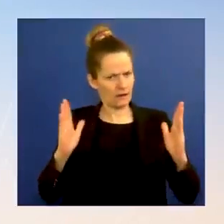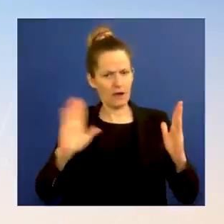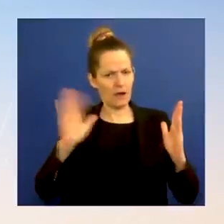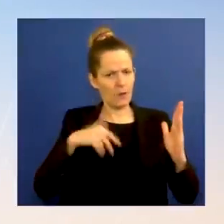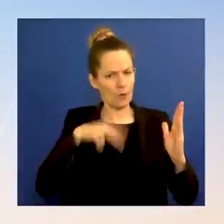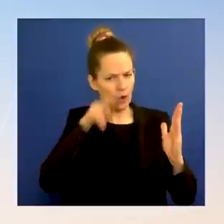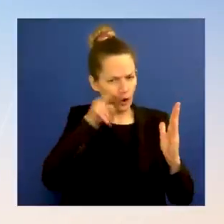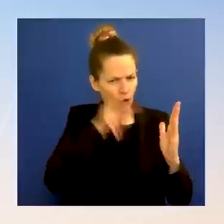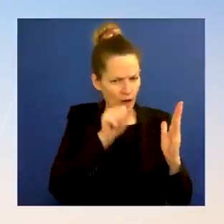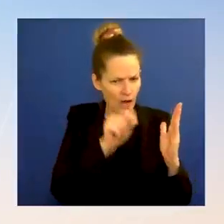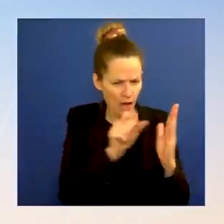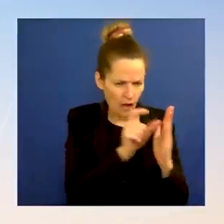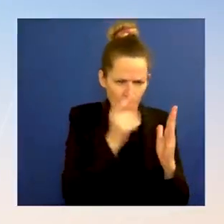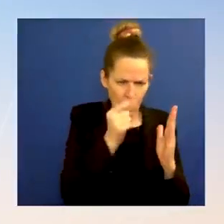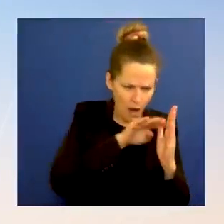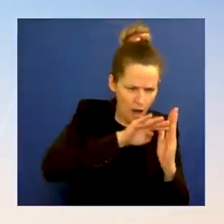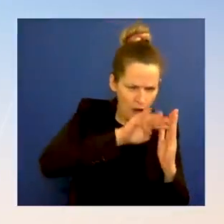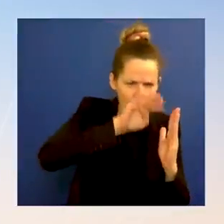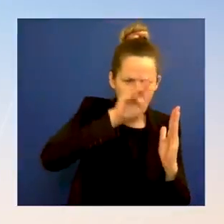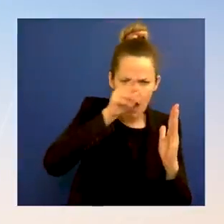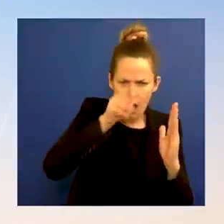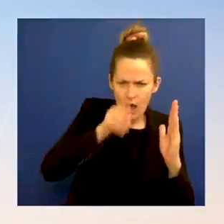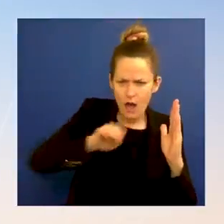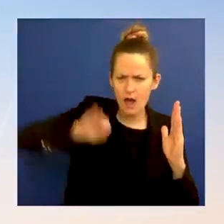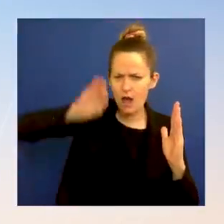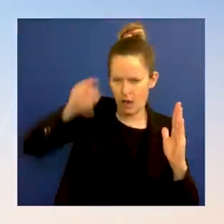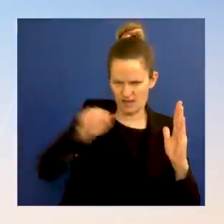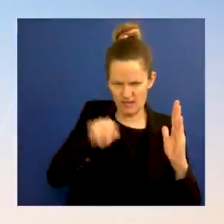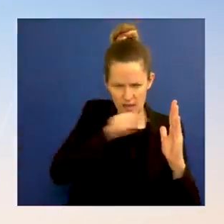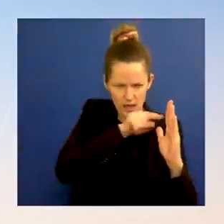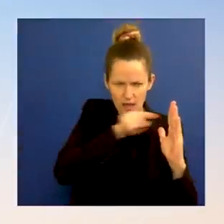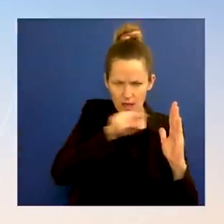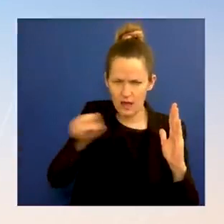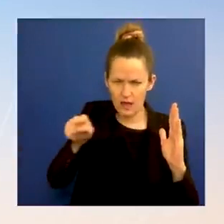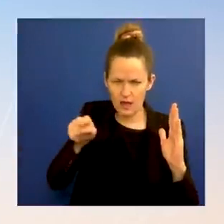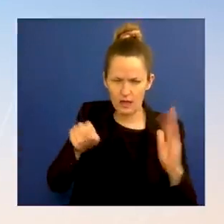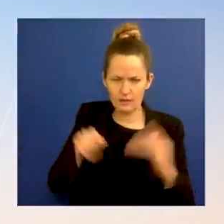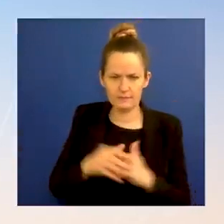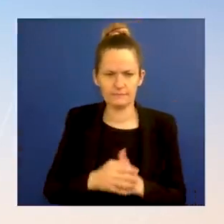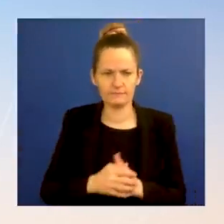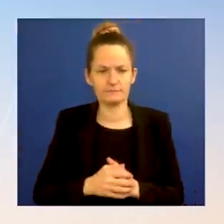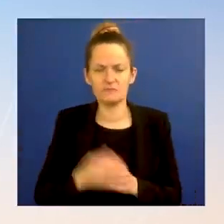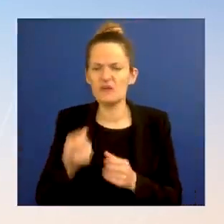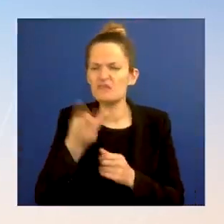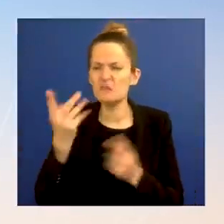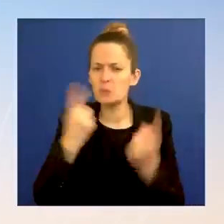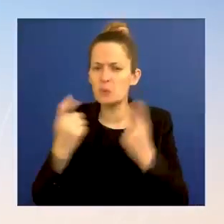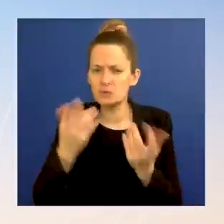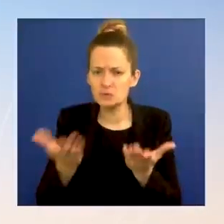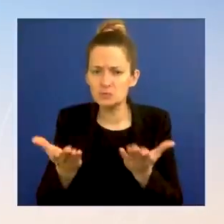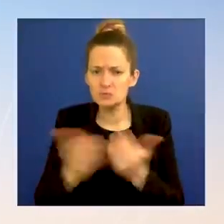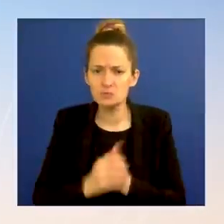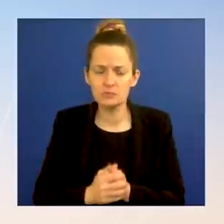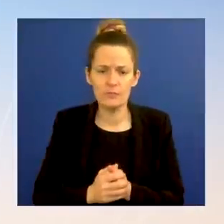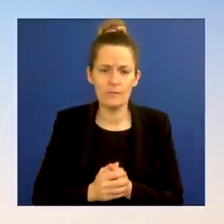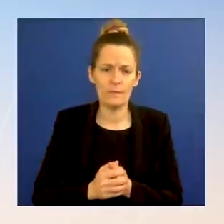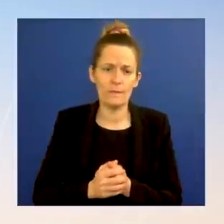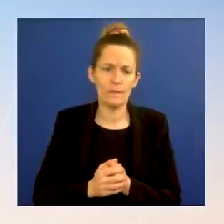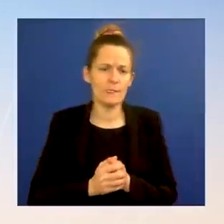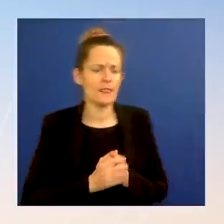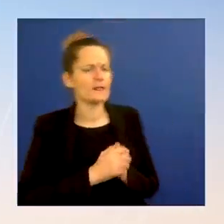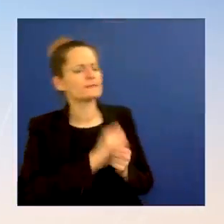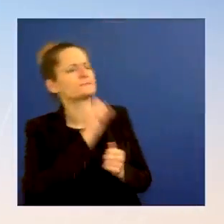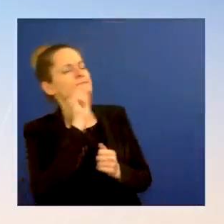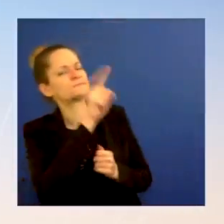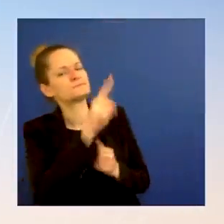Chair. We've seen a fairly substantial slide in the stock market this year. We've seen rising oil